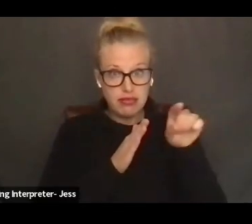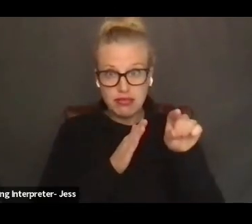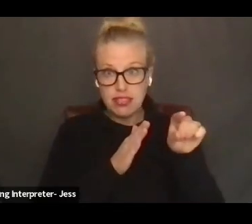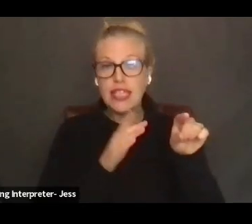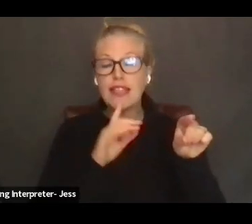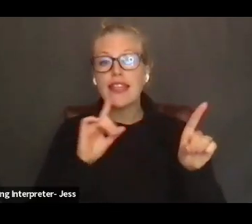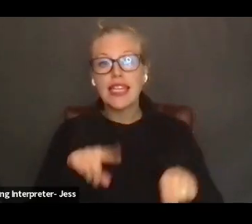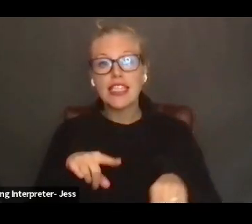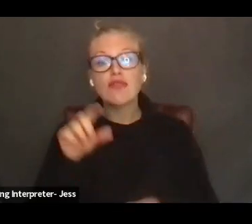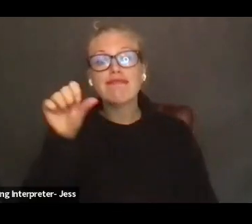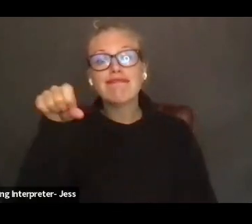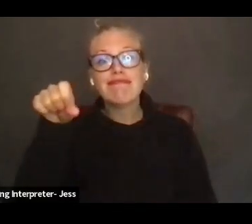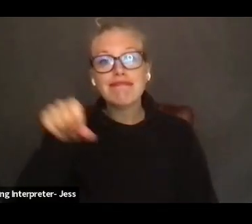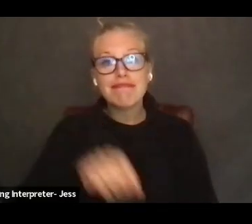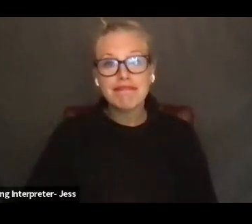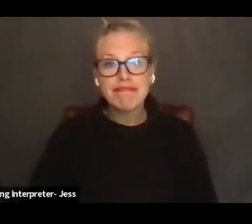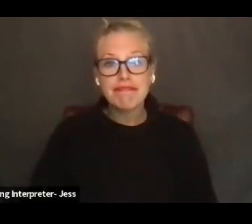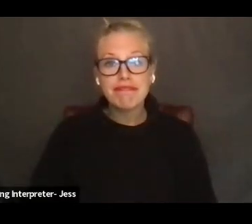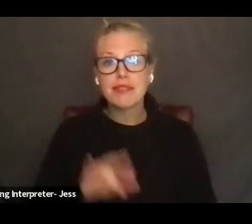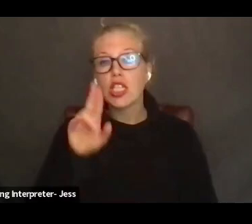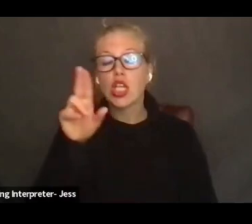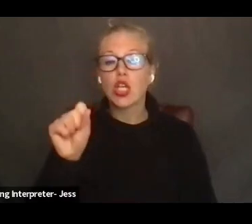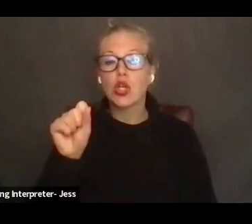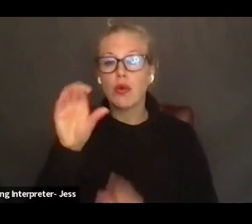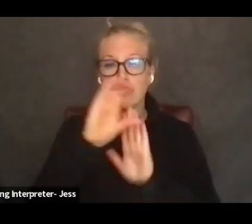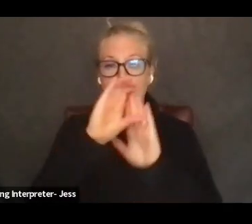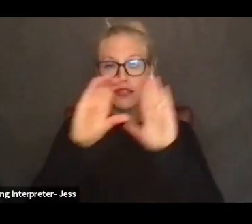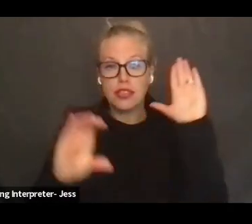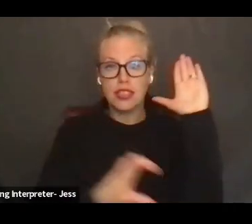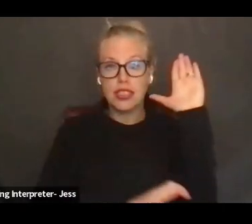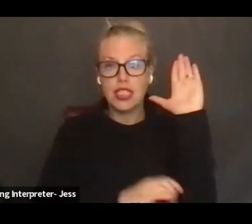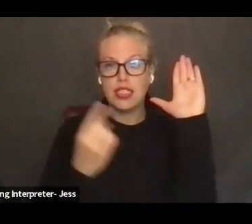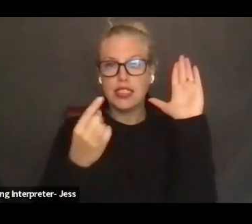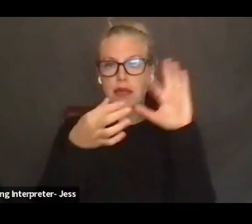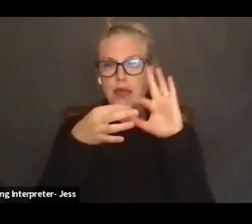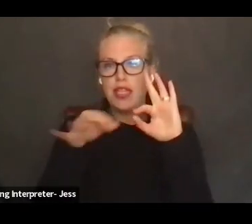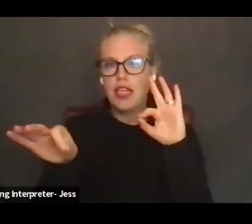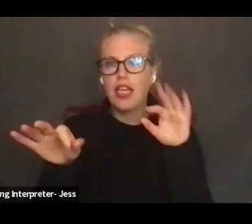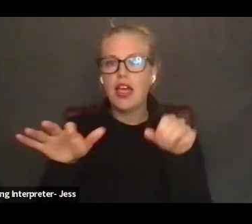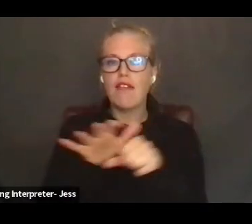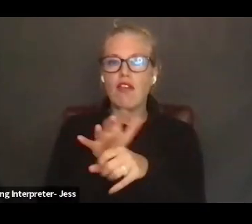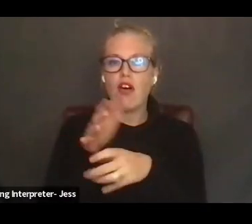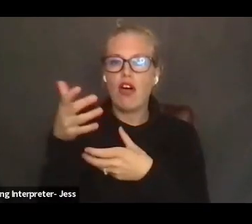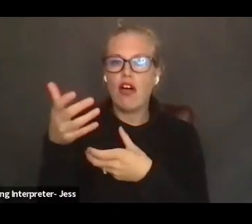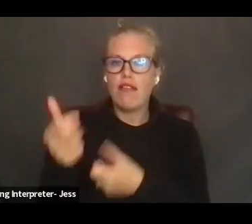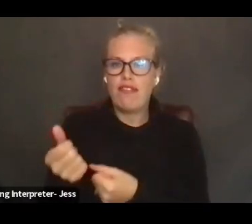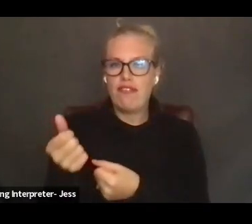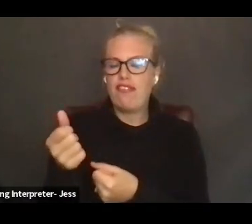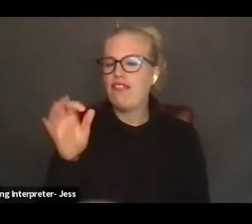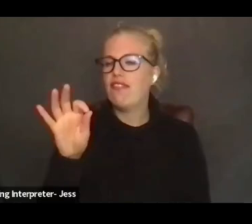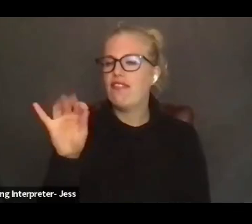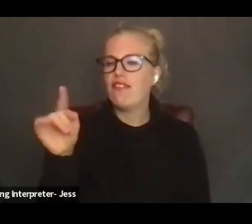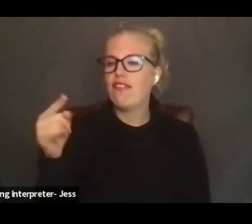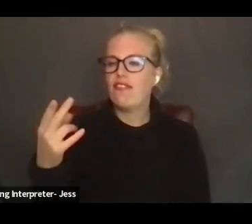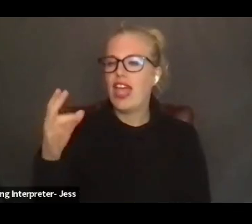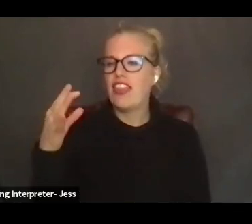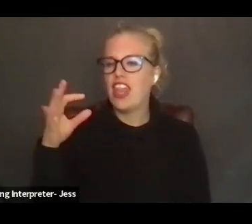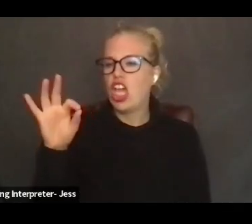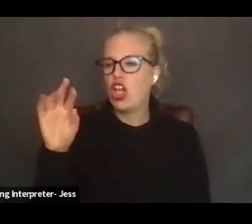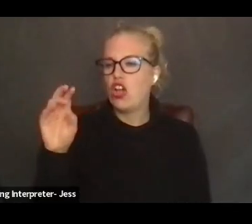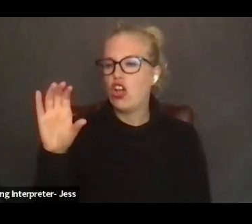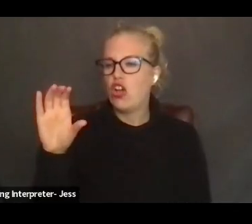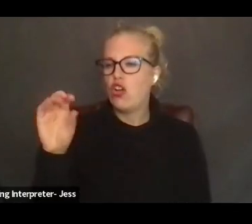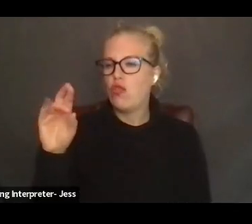the answer is yes. Under the US Constitution, there's something called the full faith and credit clause. That means that if you